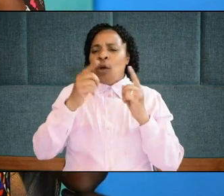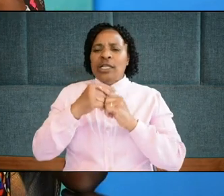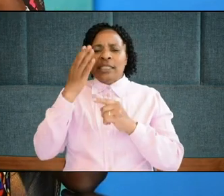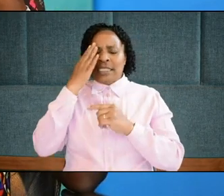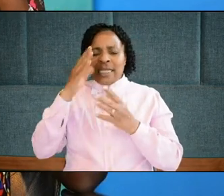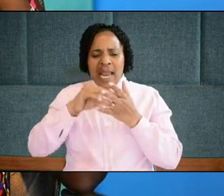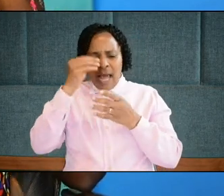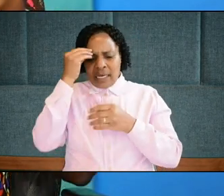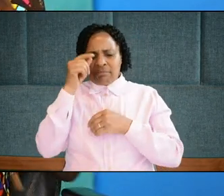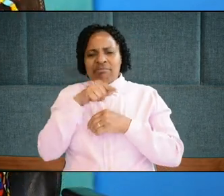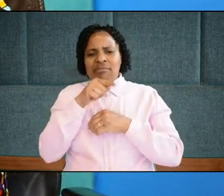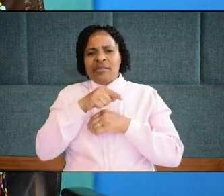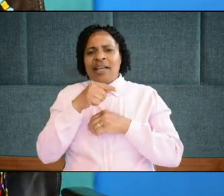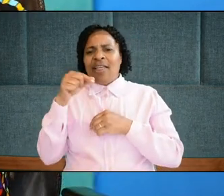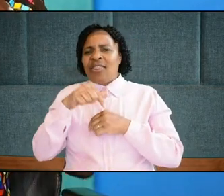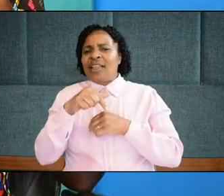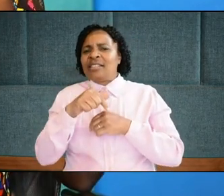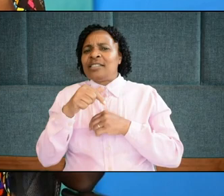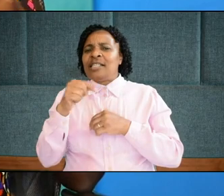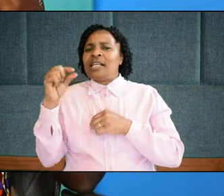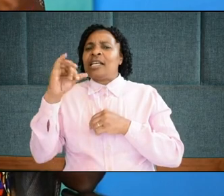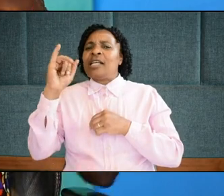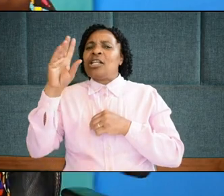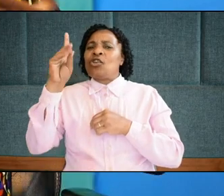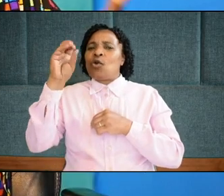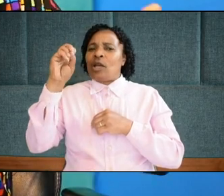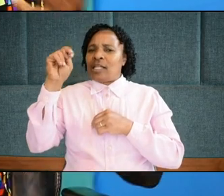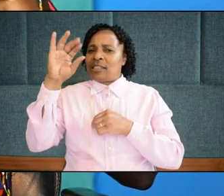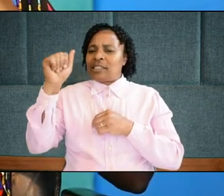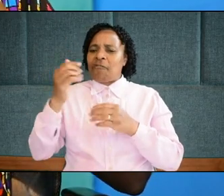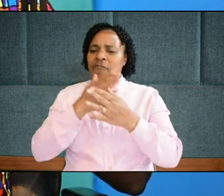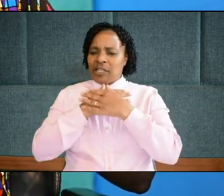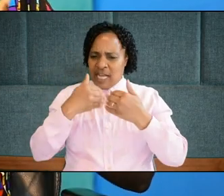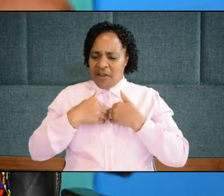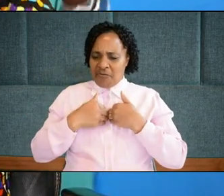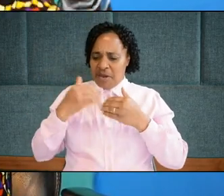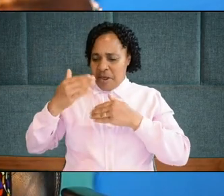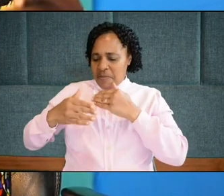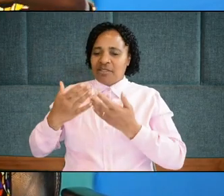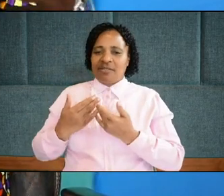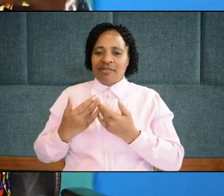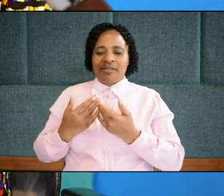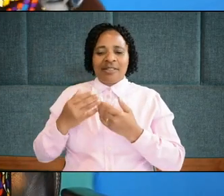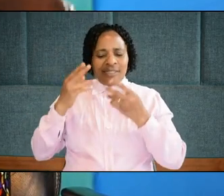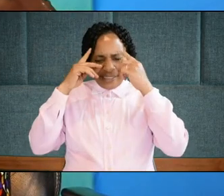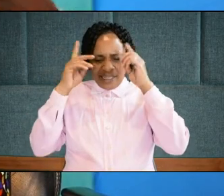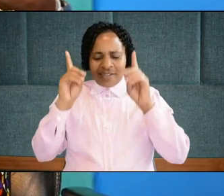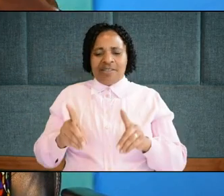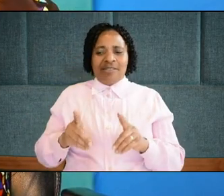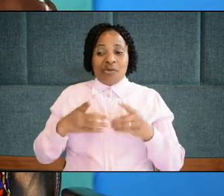Israelites learned that these Gibeonites were friends, that these were actually neighbors, they decided, let's go and see